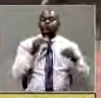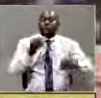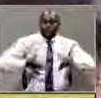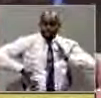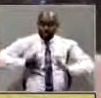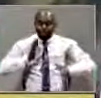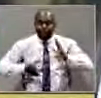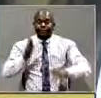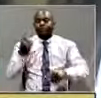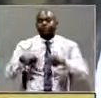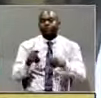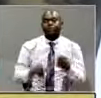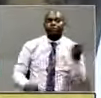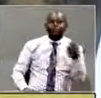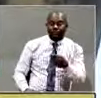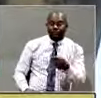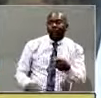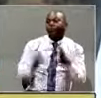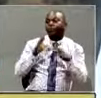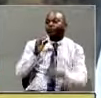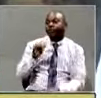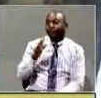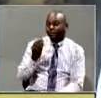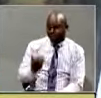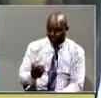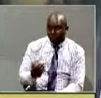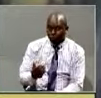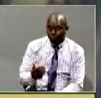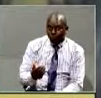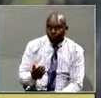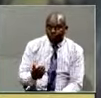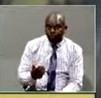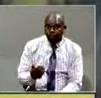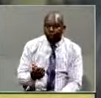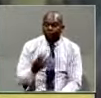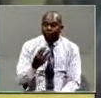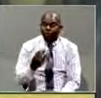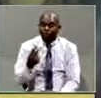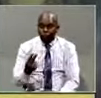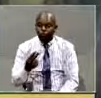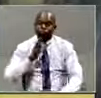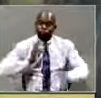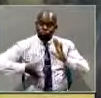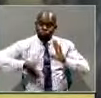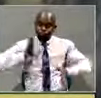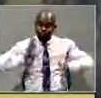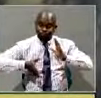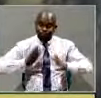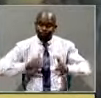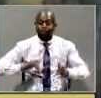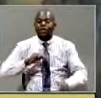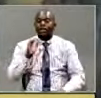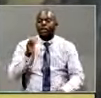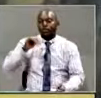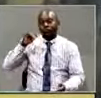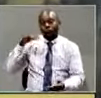Championships. And as we speak now, we have 42 athletes that have qualified for